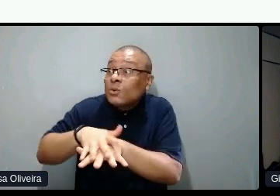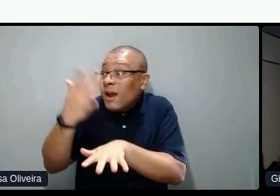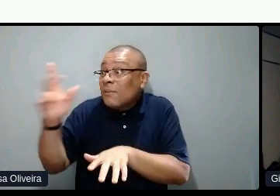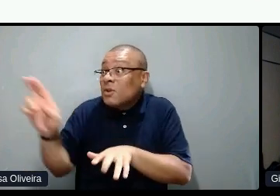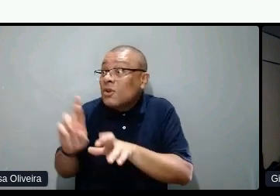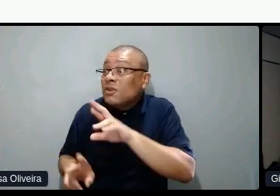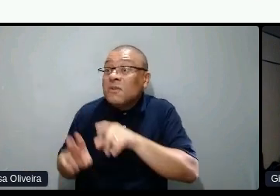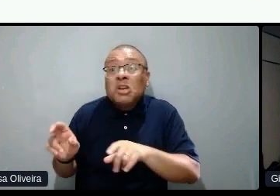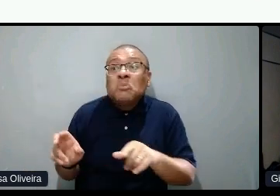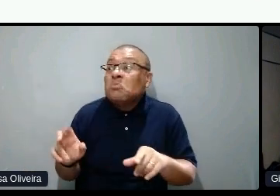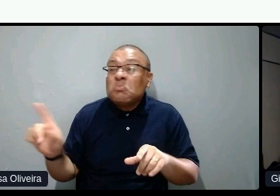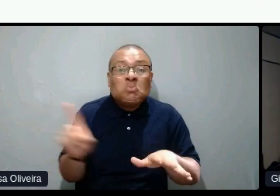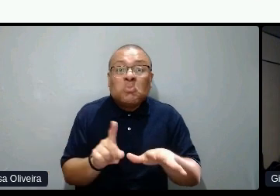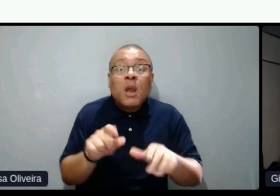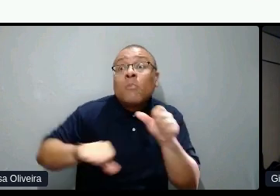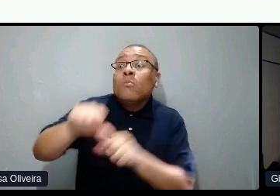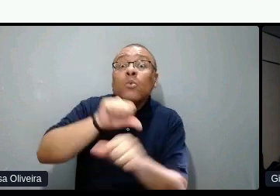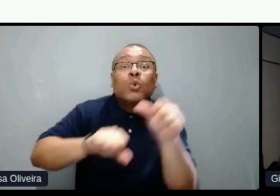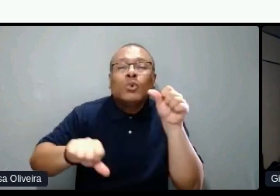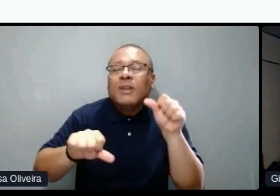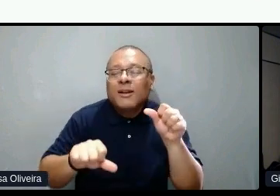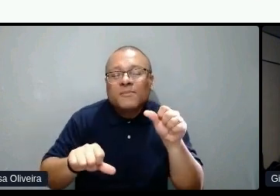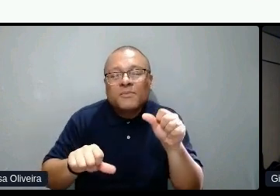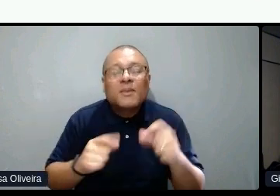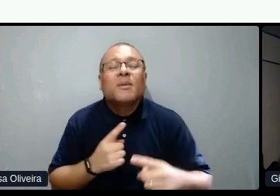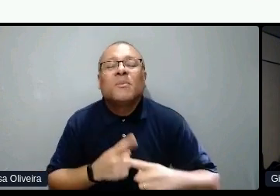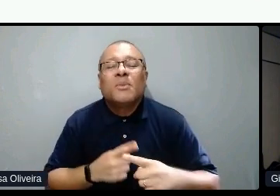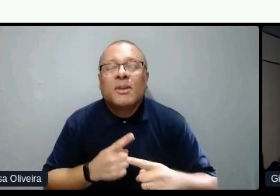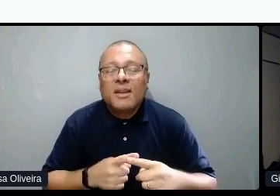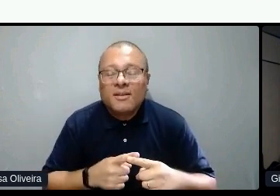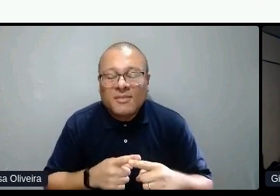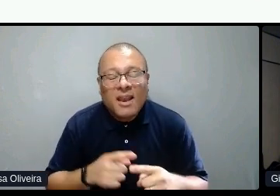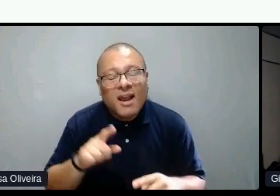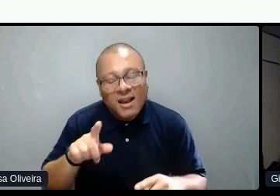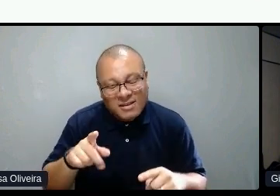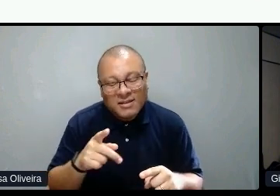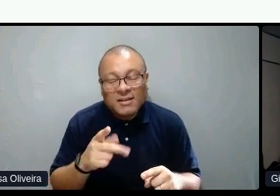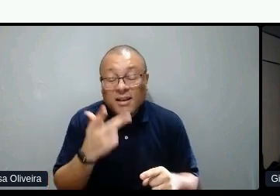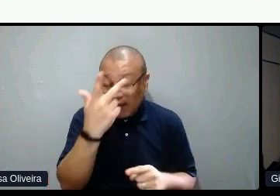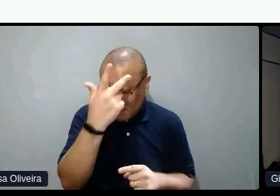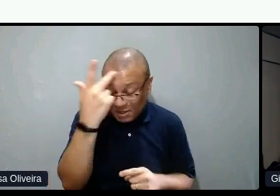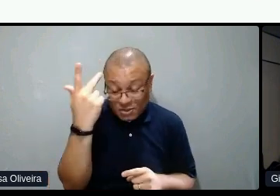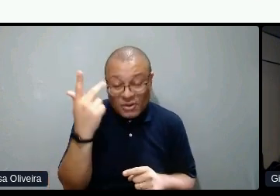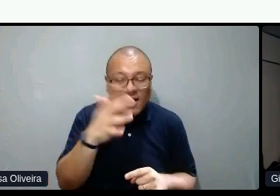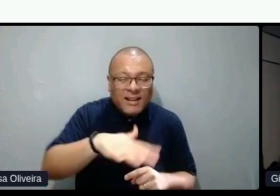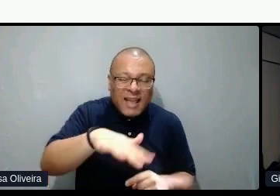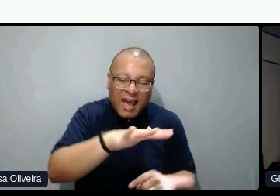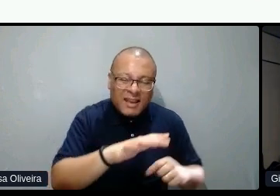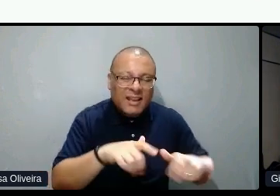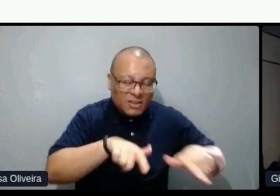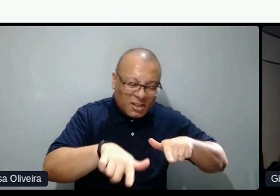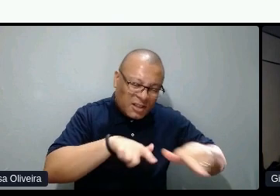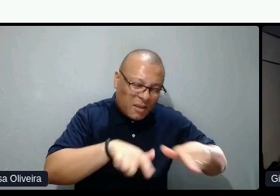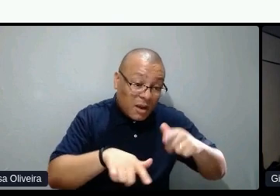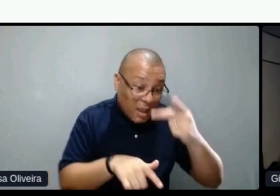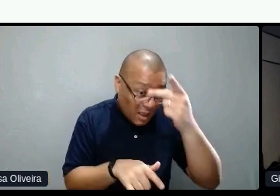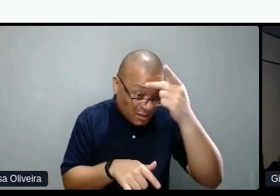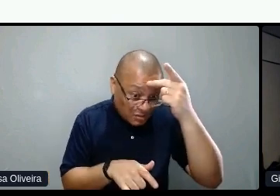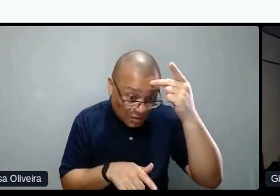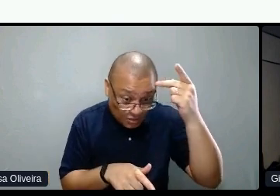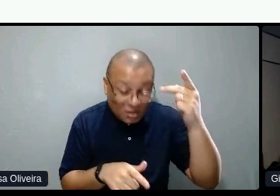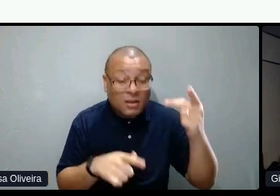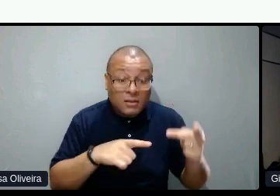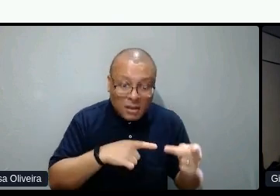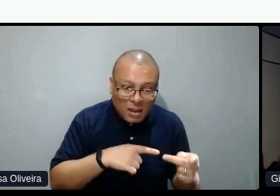that because of this and because of the way we sometimes treat people in our industry, the people who are diverse